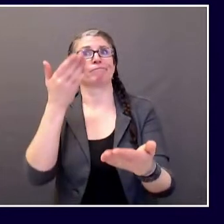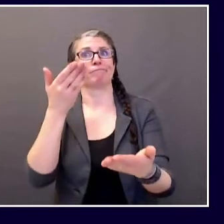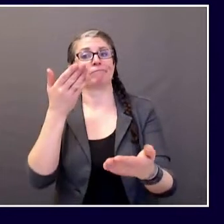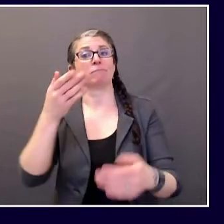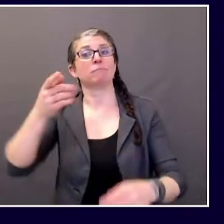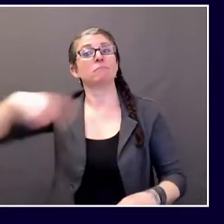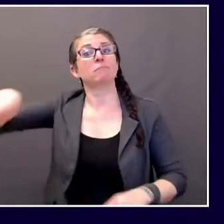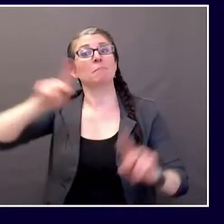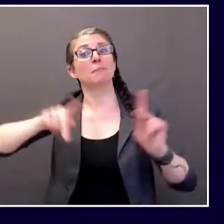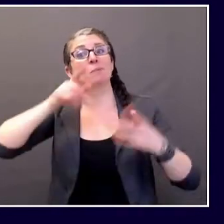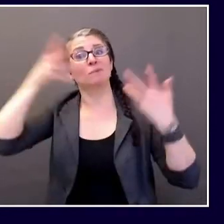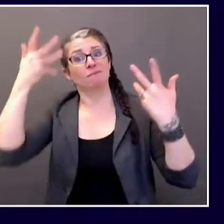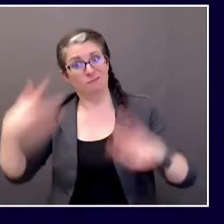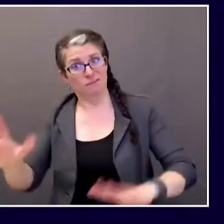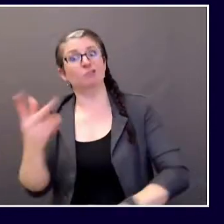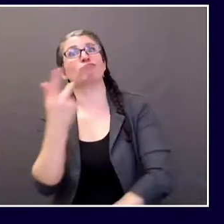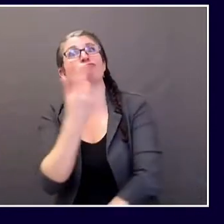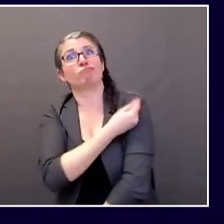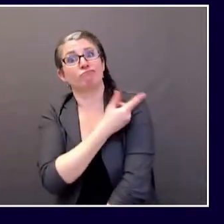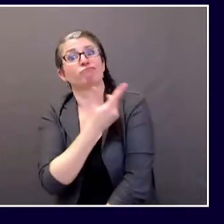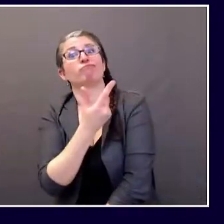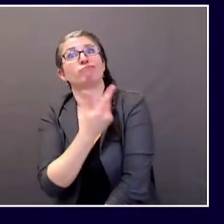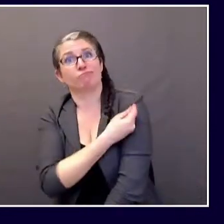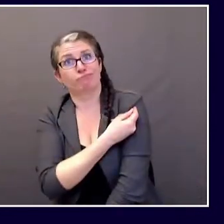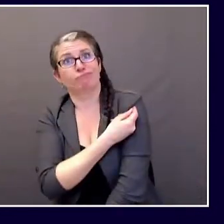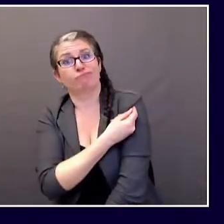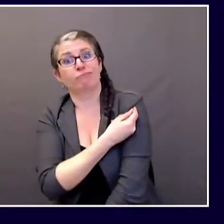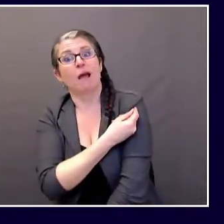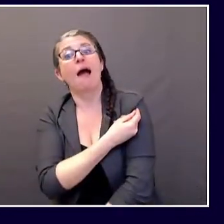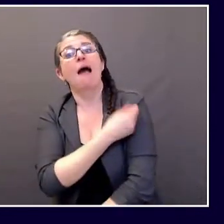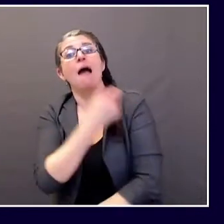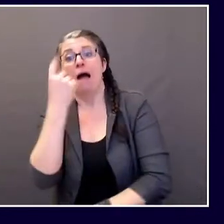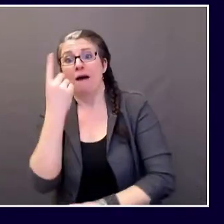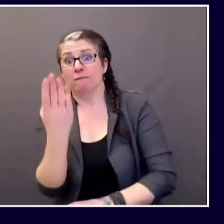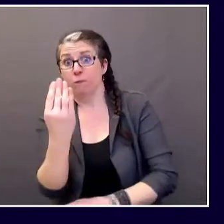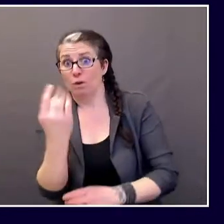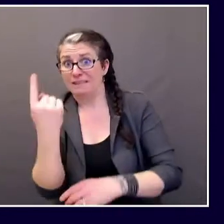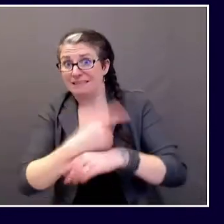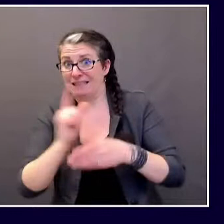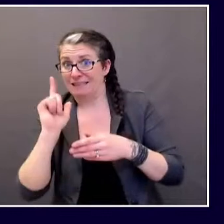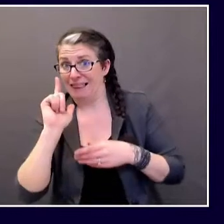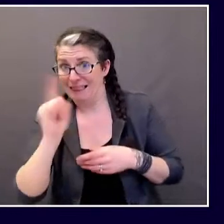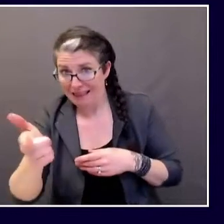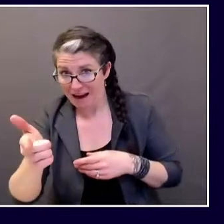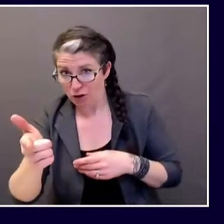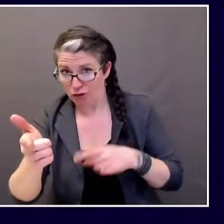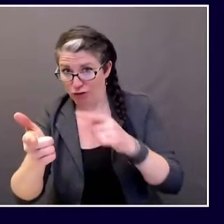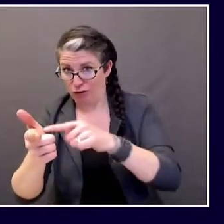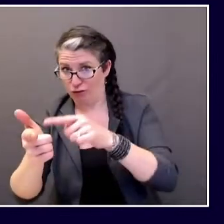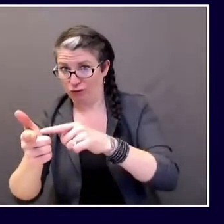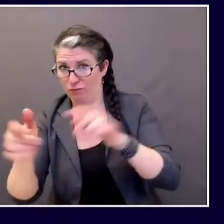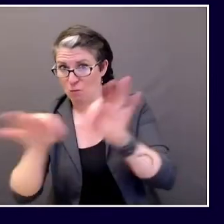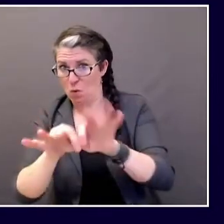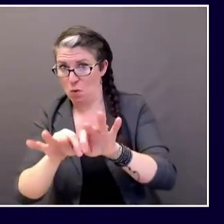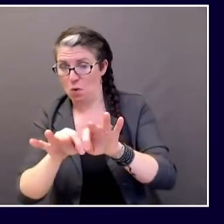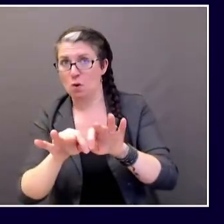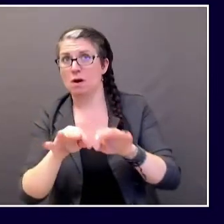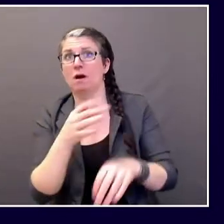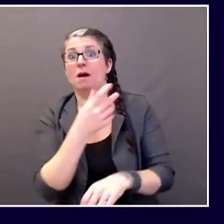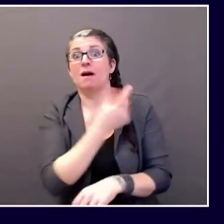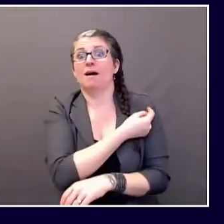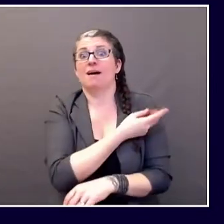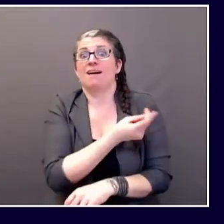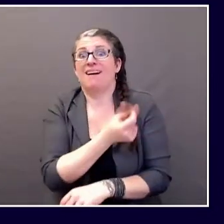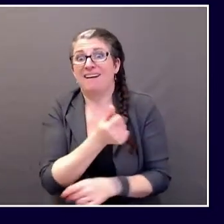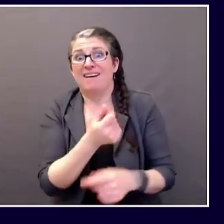2 weeks after their second dose or first dose in the case of J&J, it becomes with each study less and